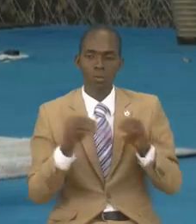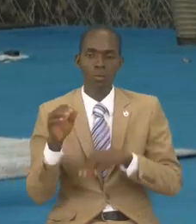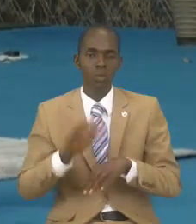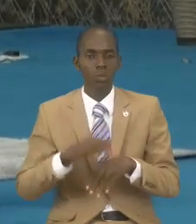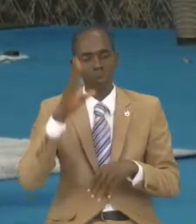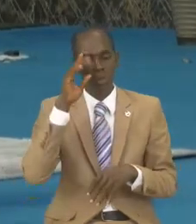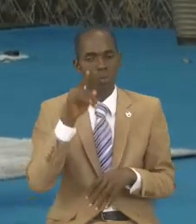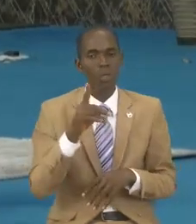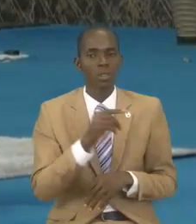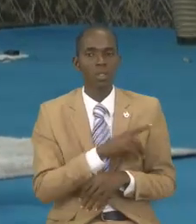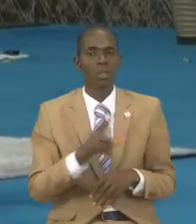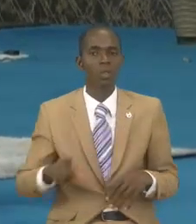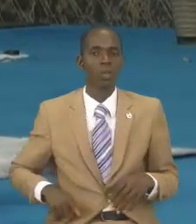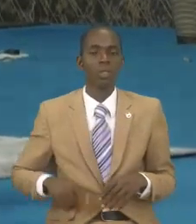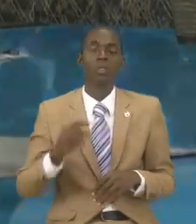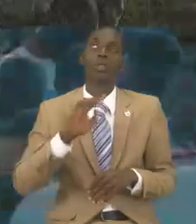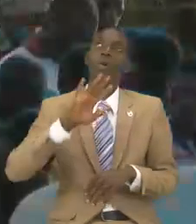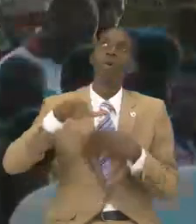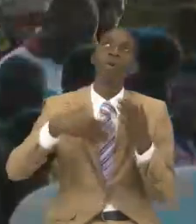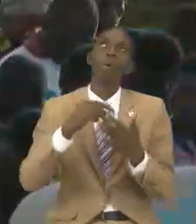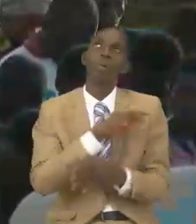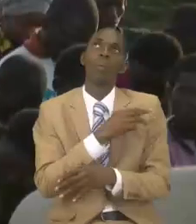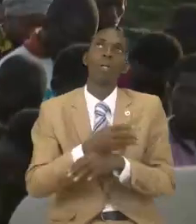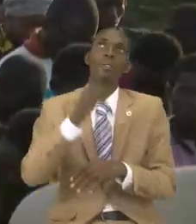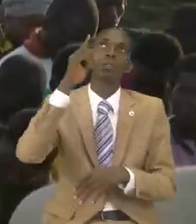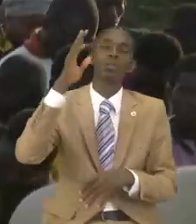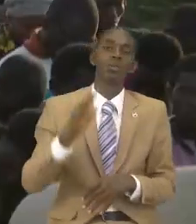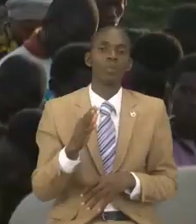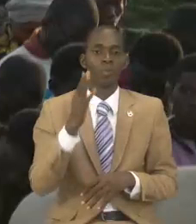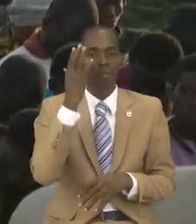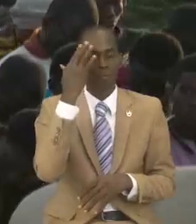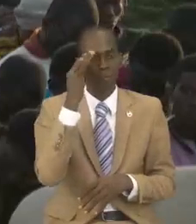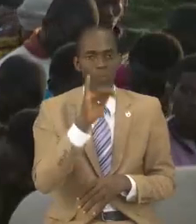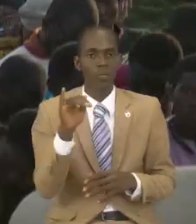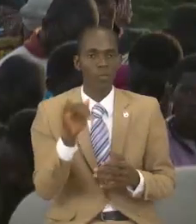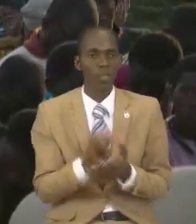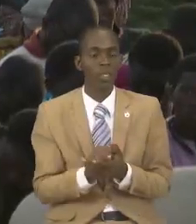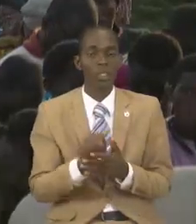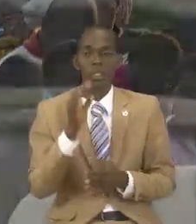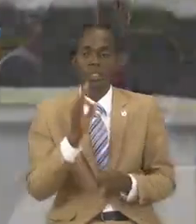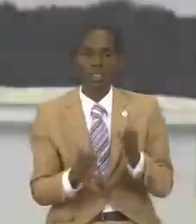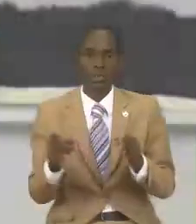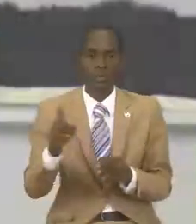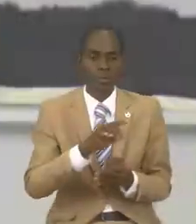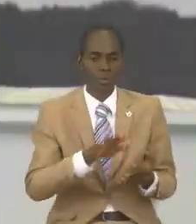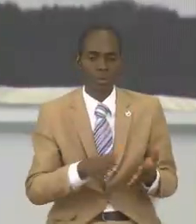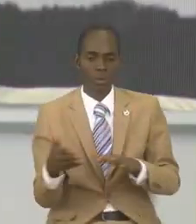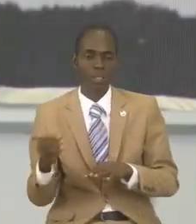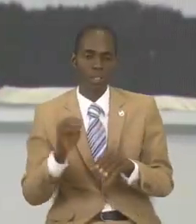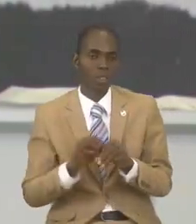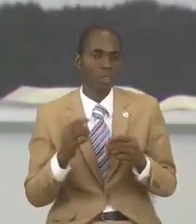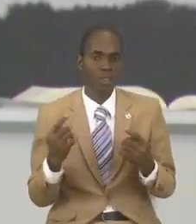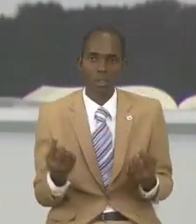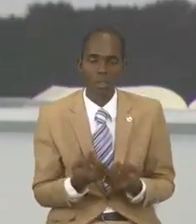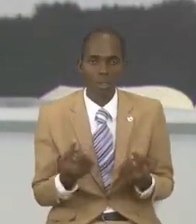the Lord, the Almighty God, knowing that if you died in sin,